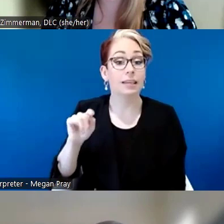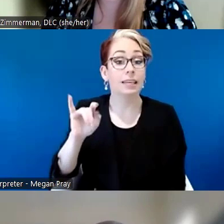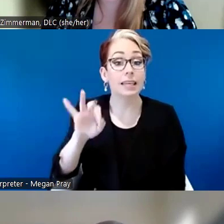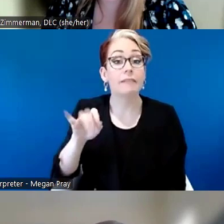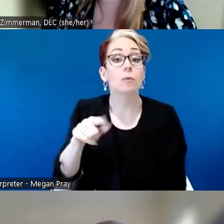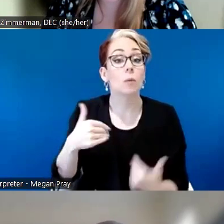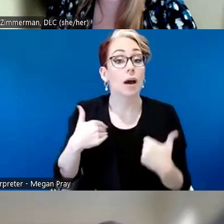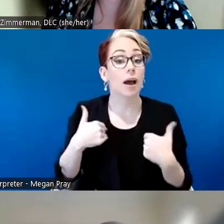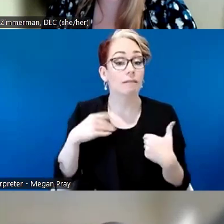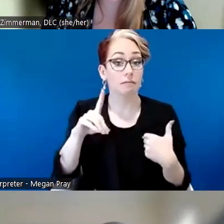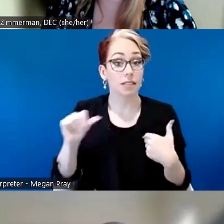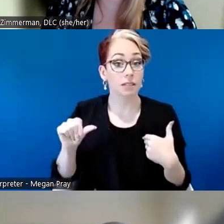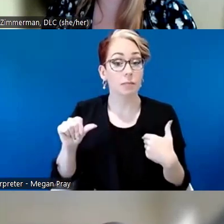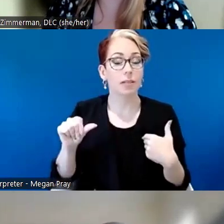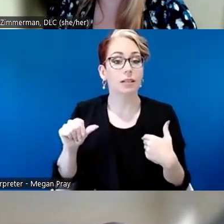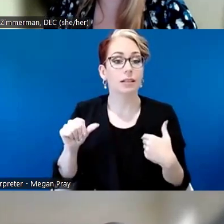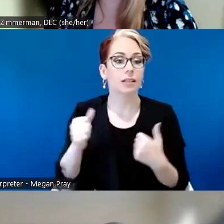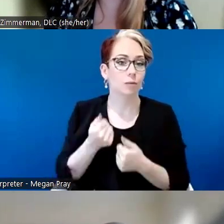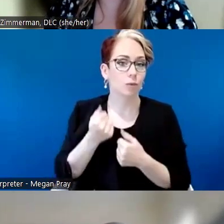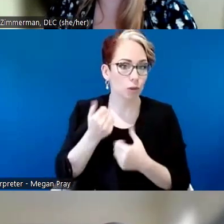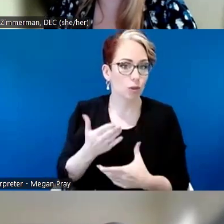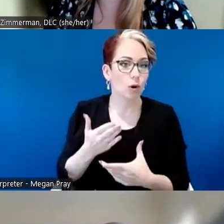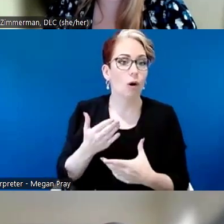ballot independently. And